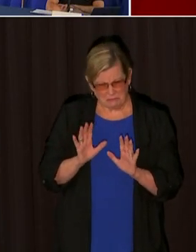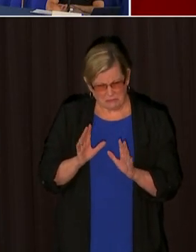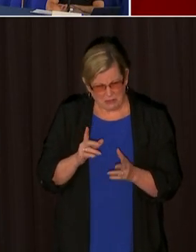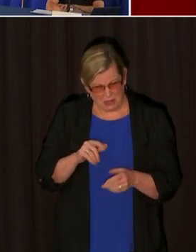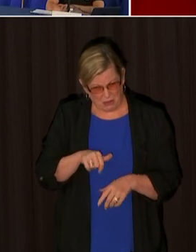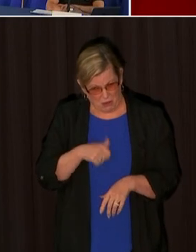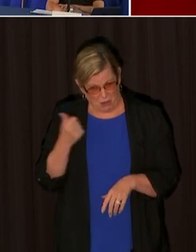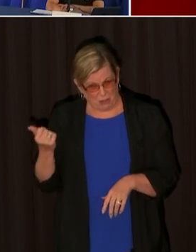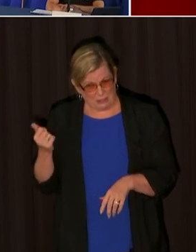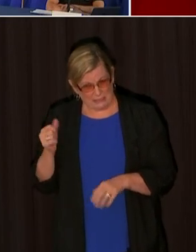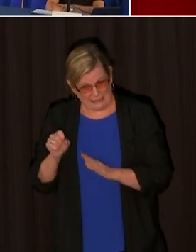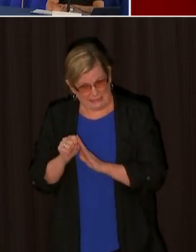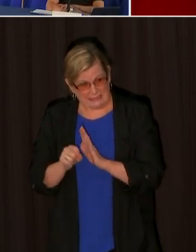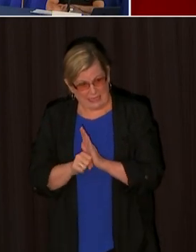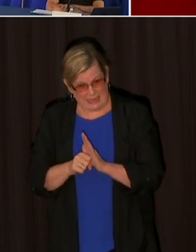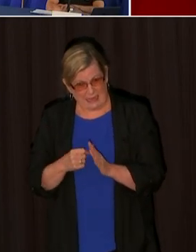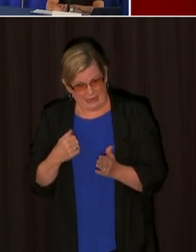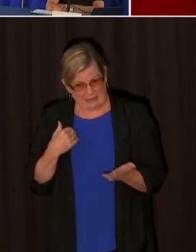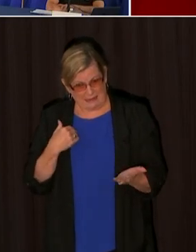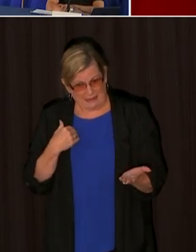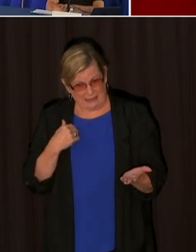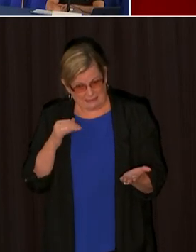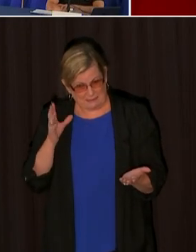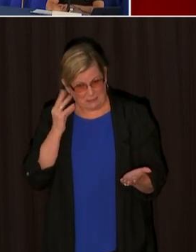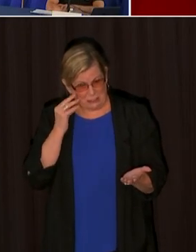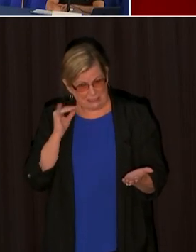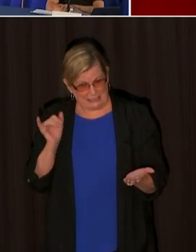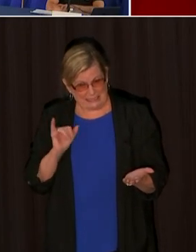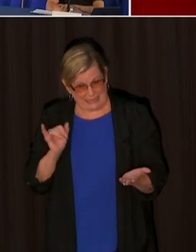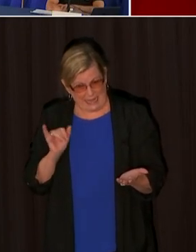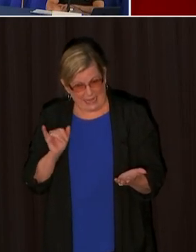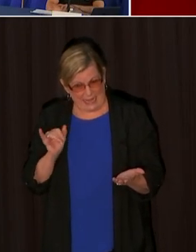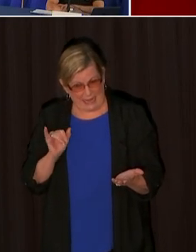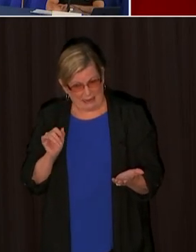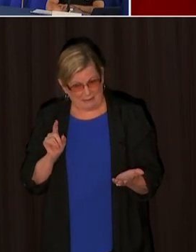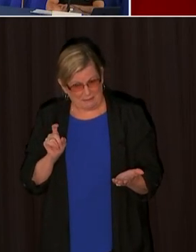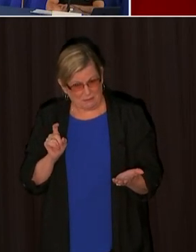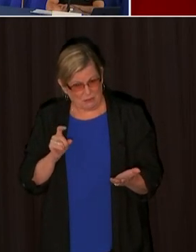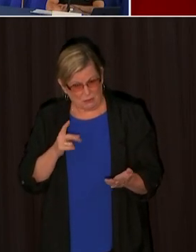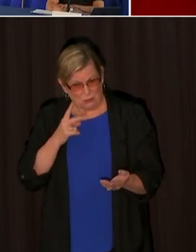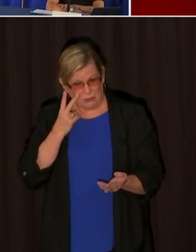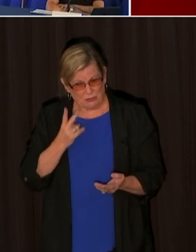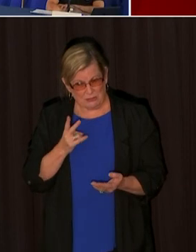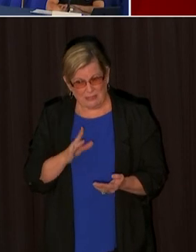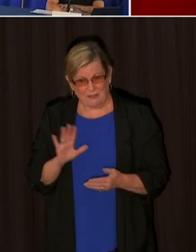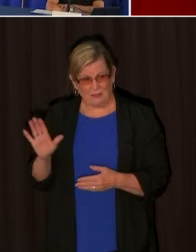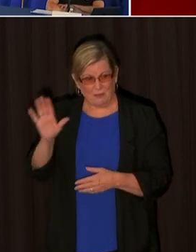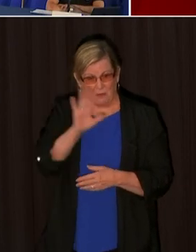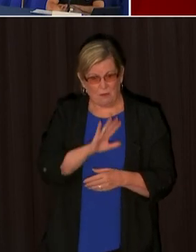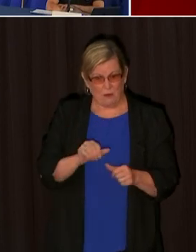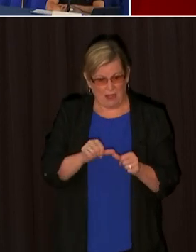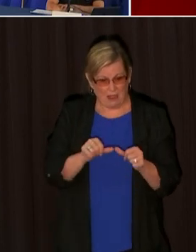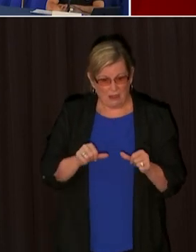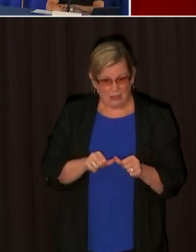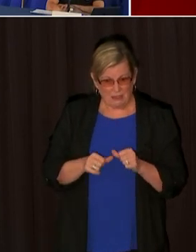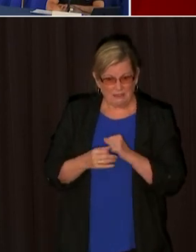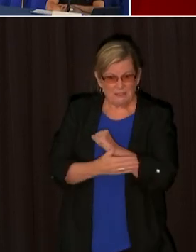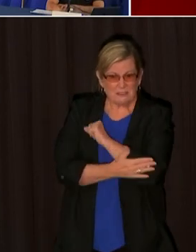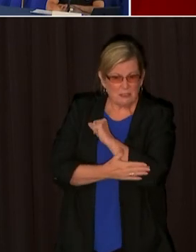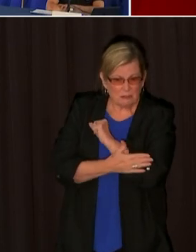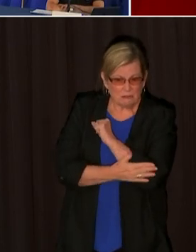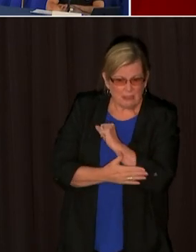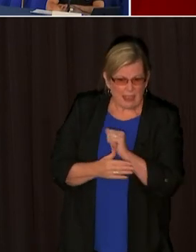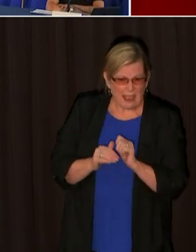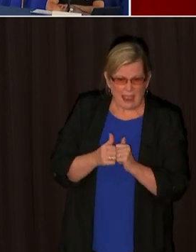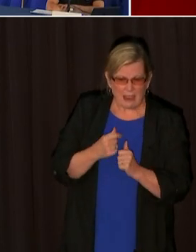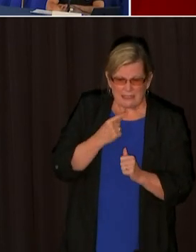the country experiencing the same thing? Is this something common that we're seeing around the country? And how big of a concern really